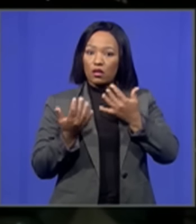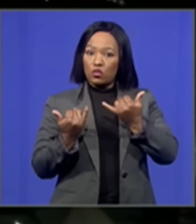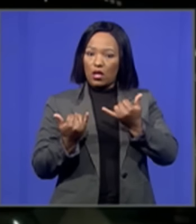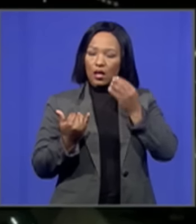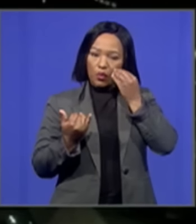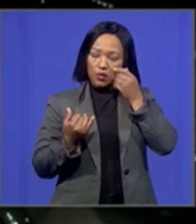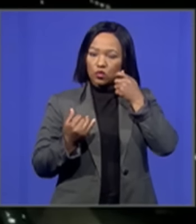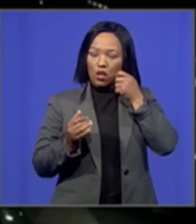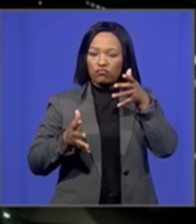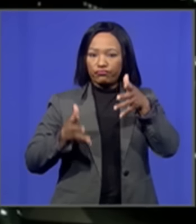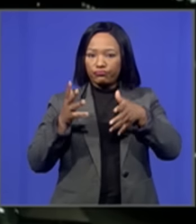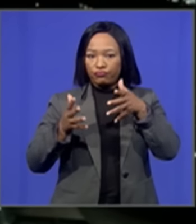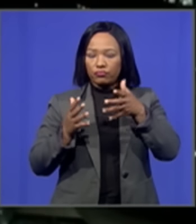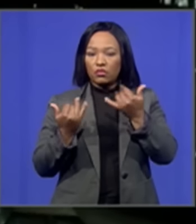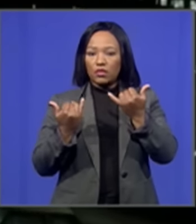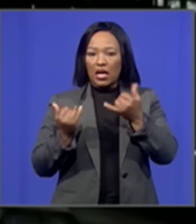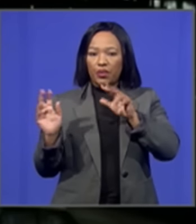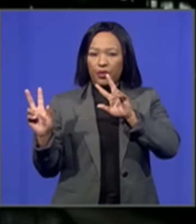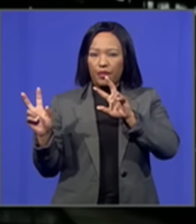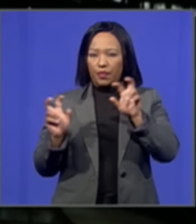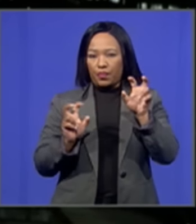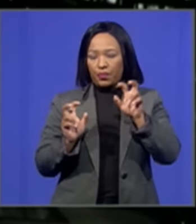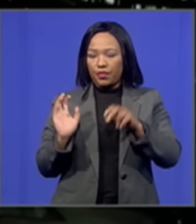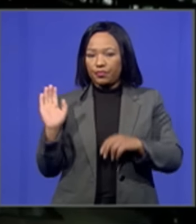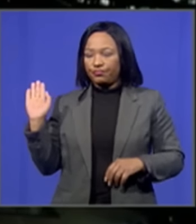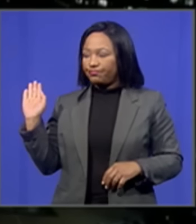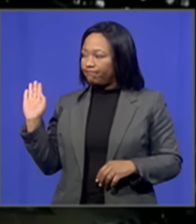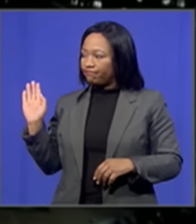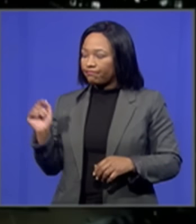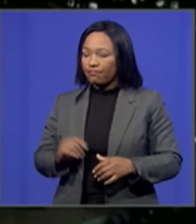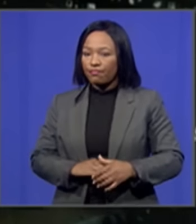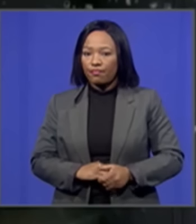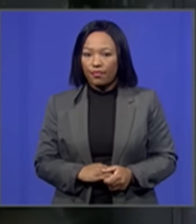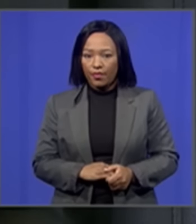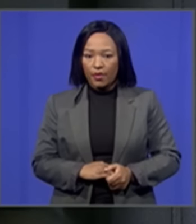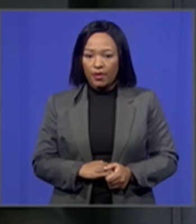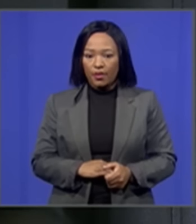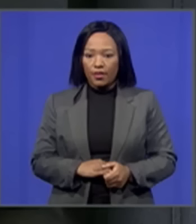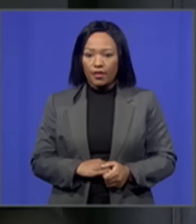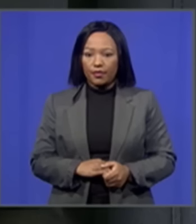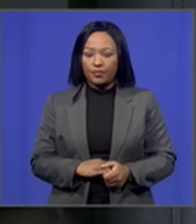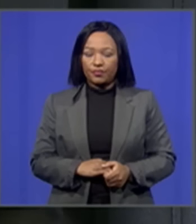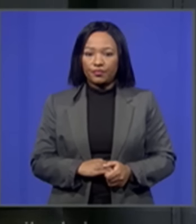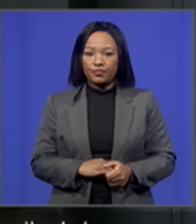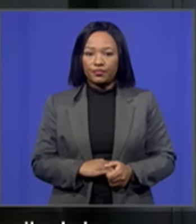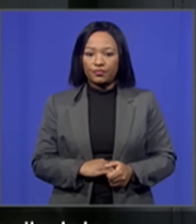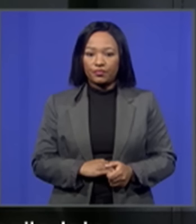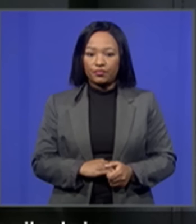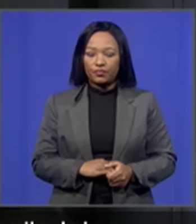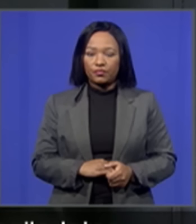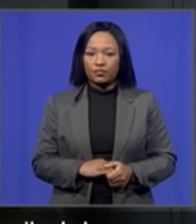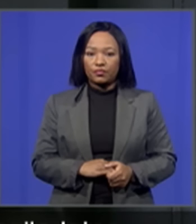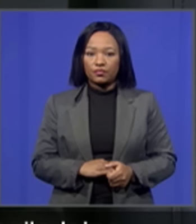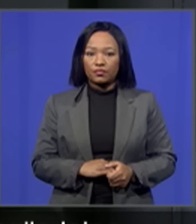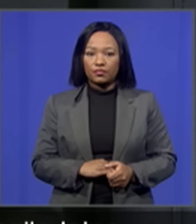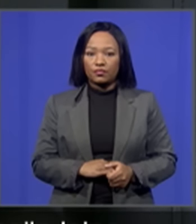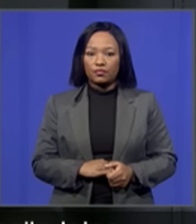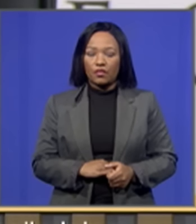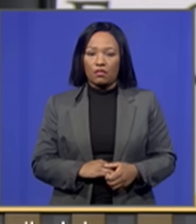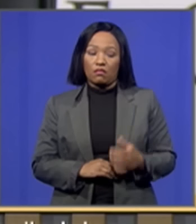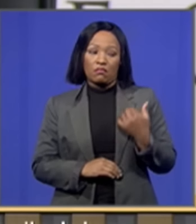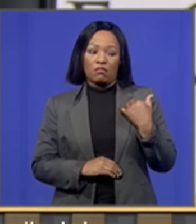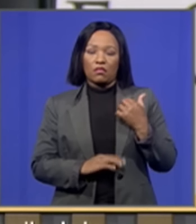Setswana a re thube go bose go le mmogo ka tshedimosetso. The disciplinary that was instituted